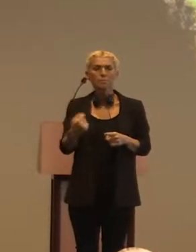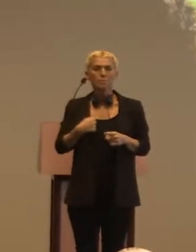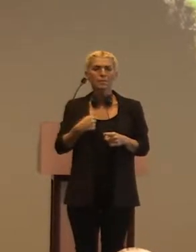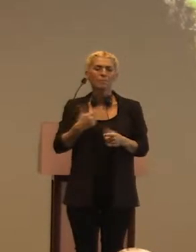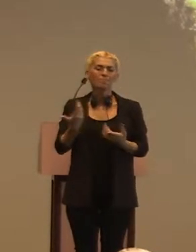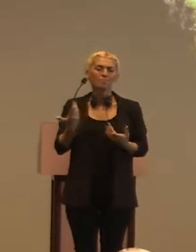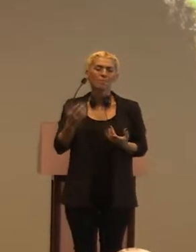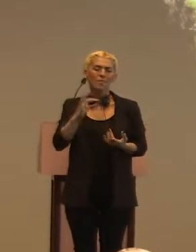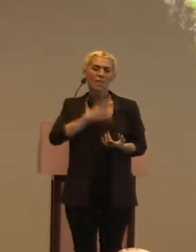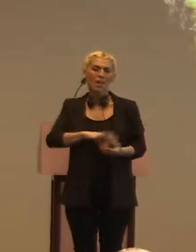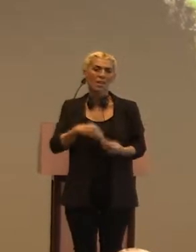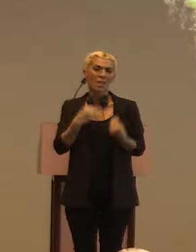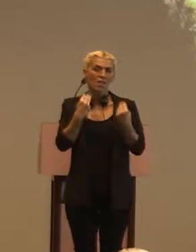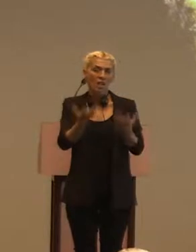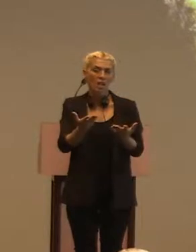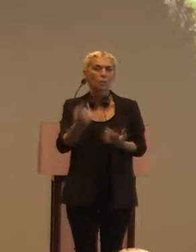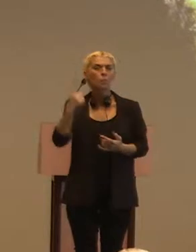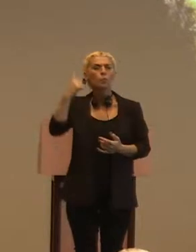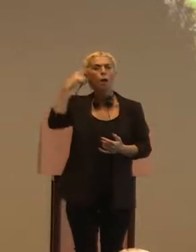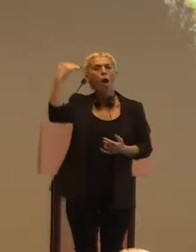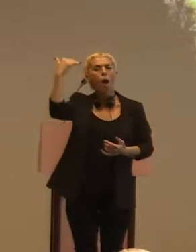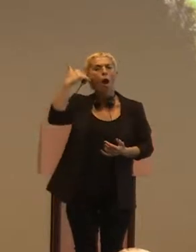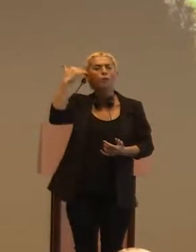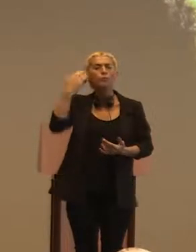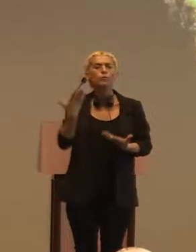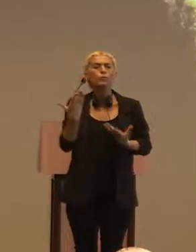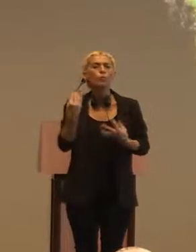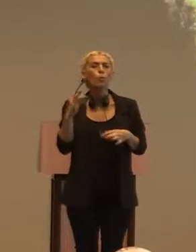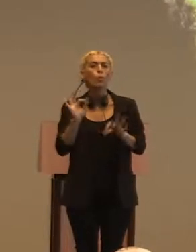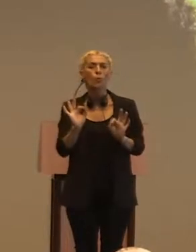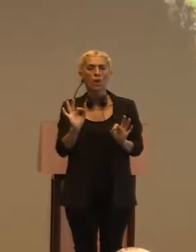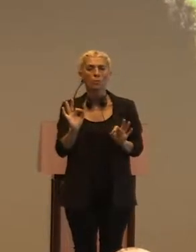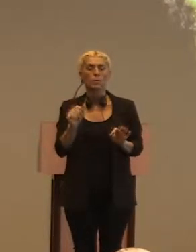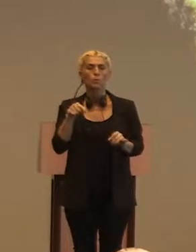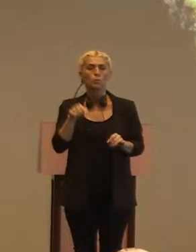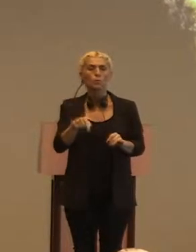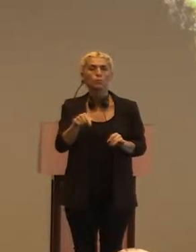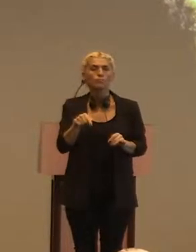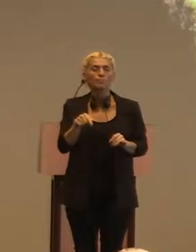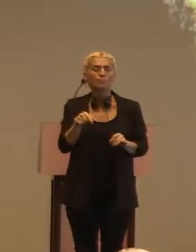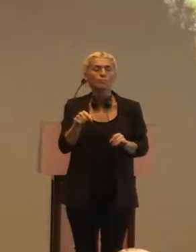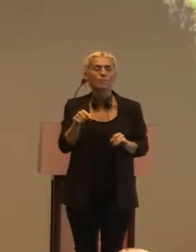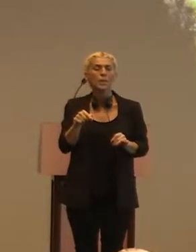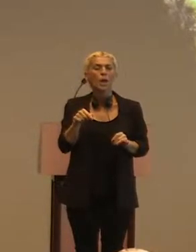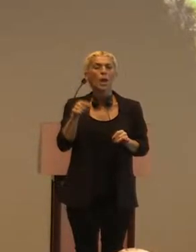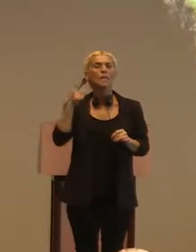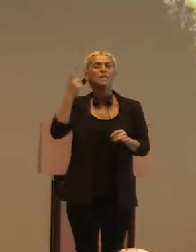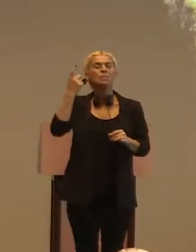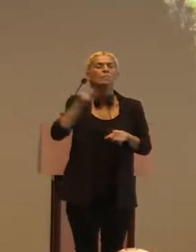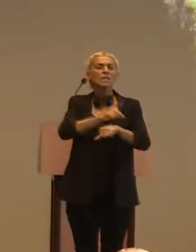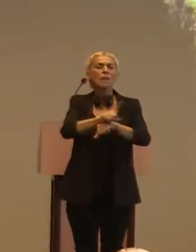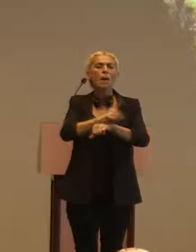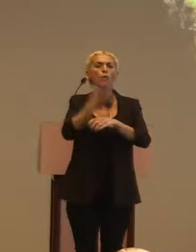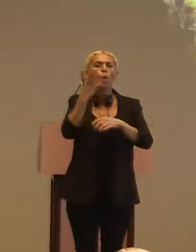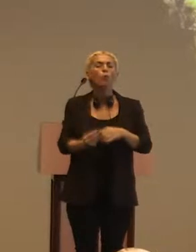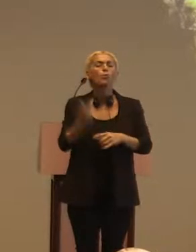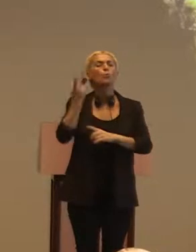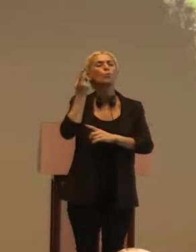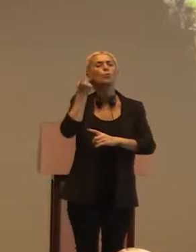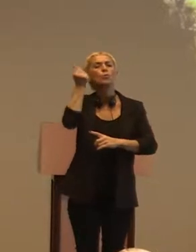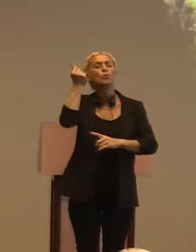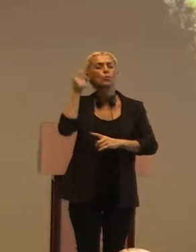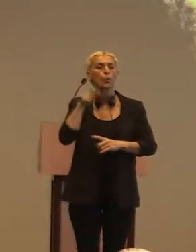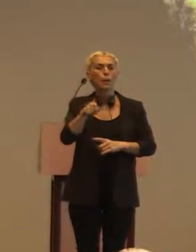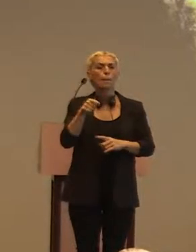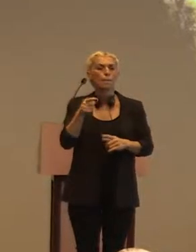so that work led to this result and memory is something that you forget over time it